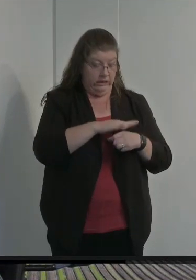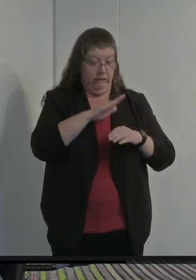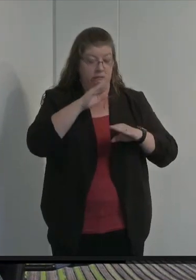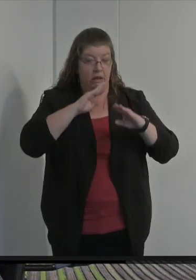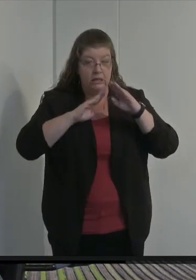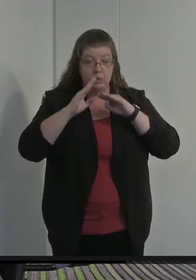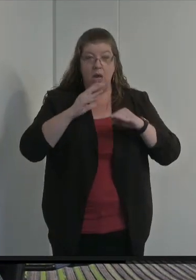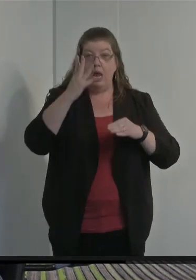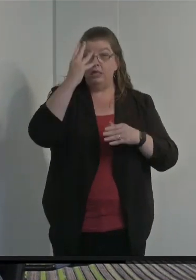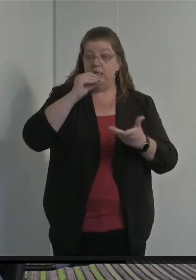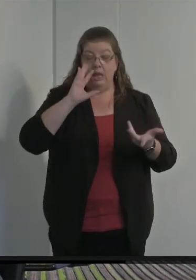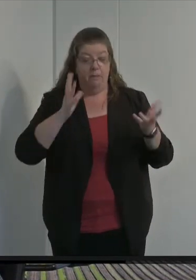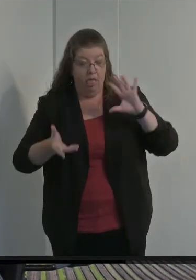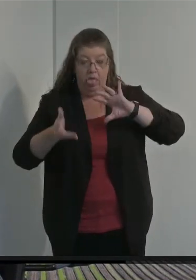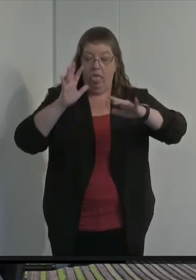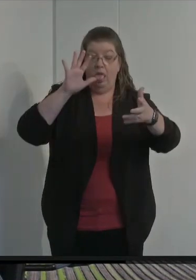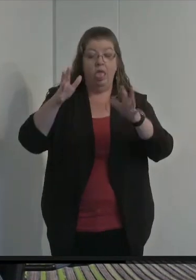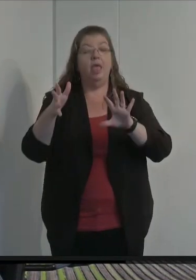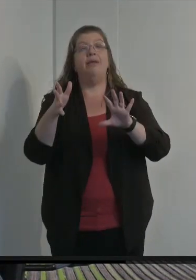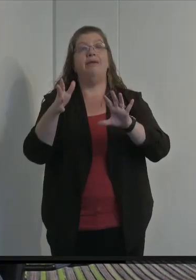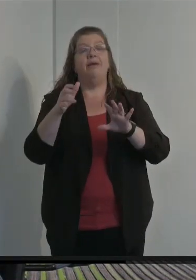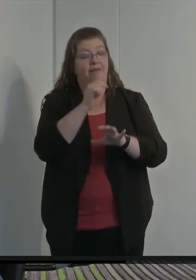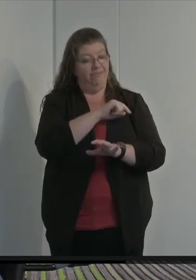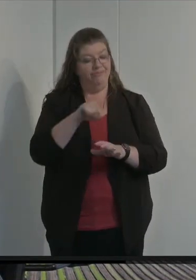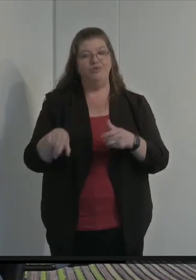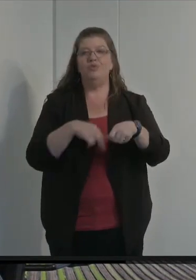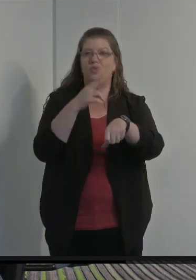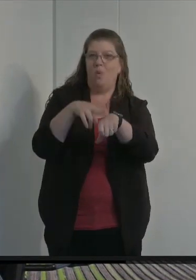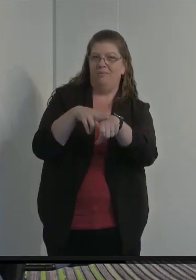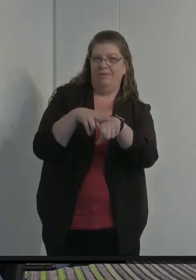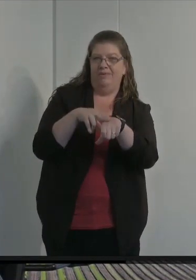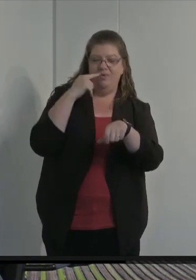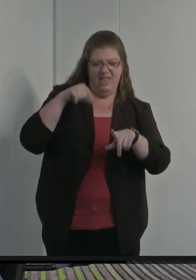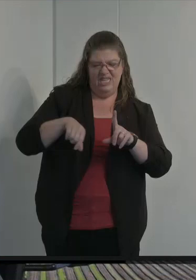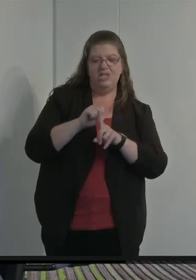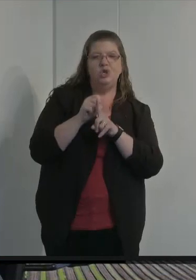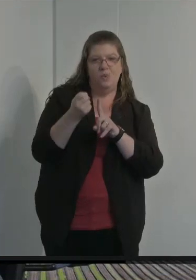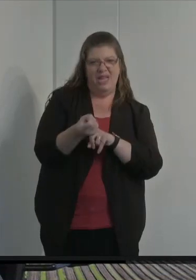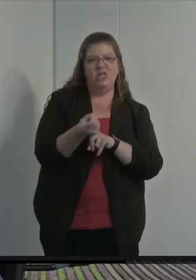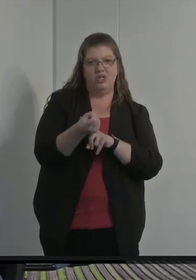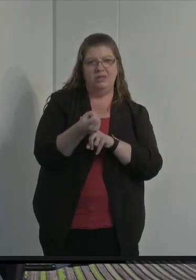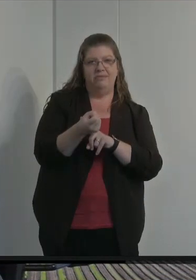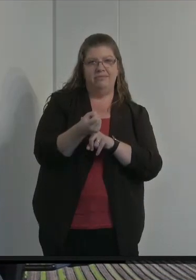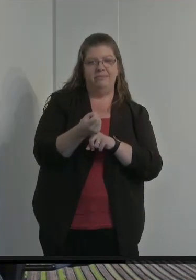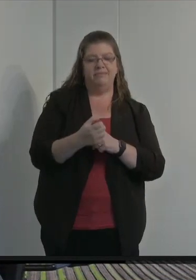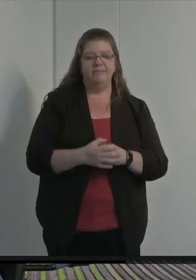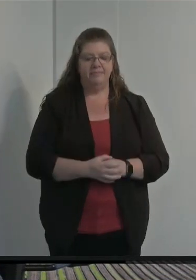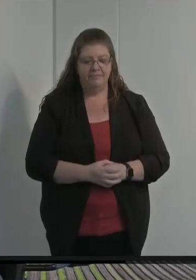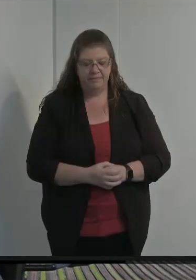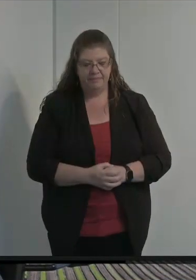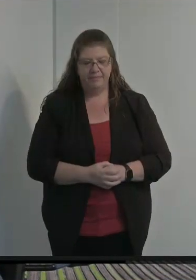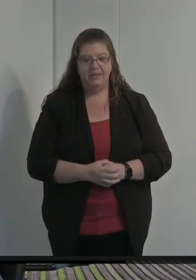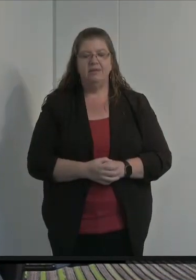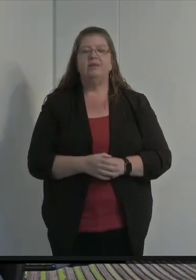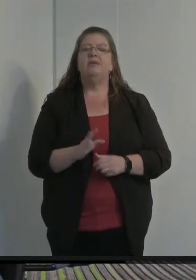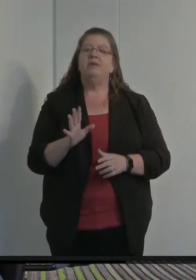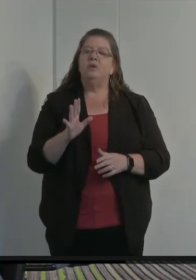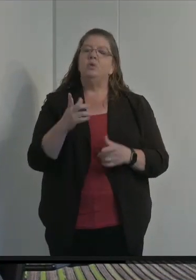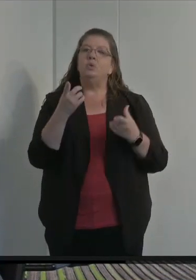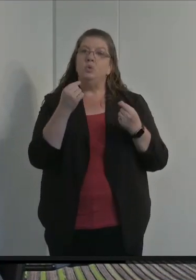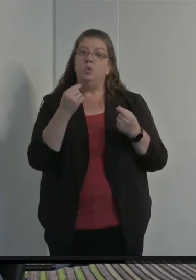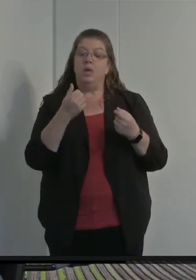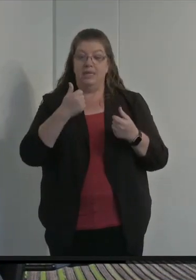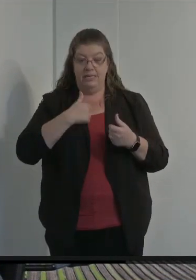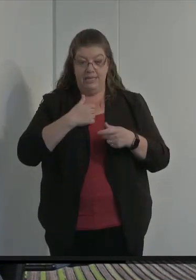your sleep is impacted, this is all normal under the circumstances. By prioritizing our